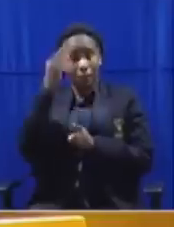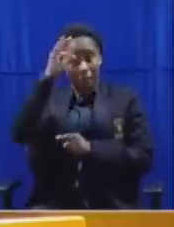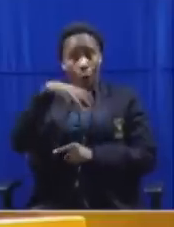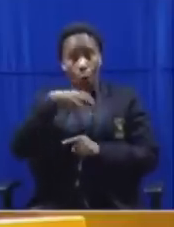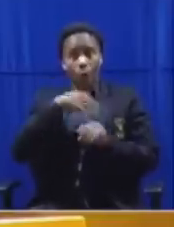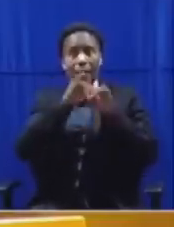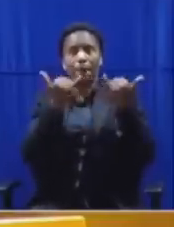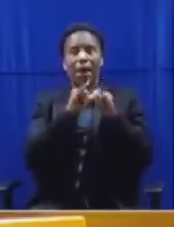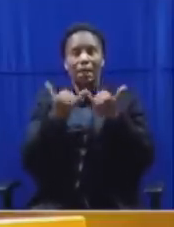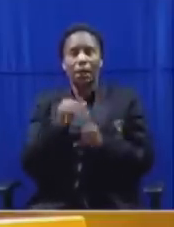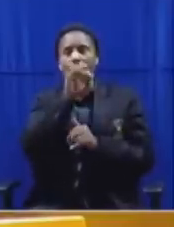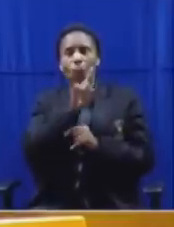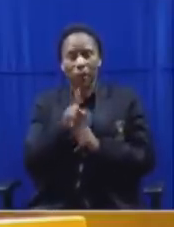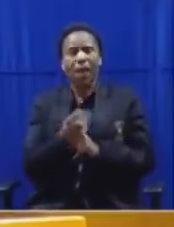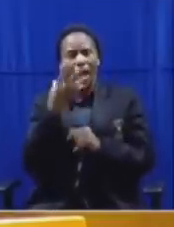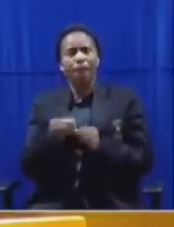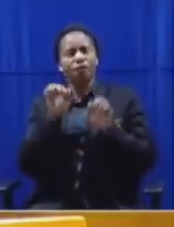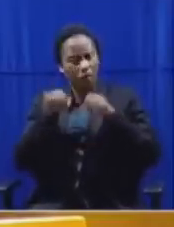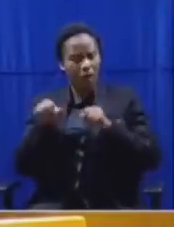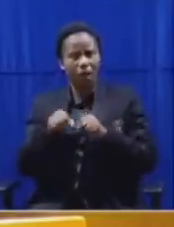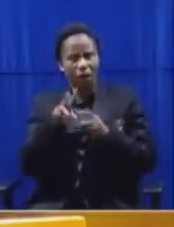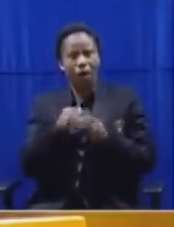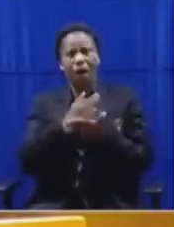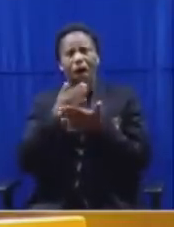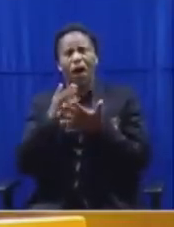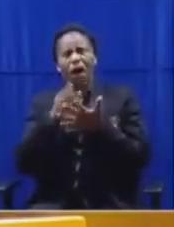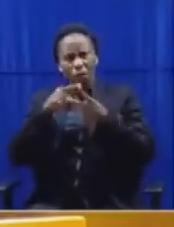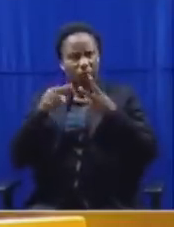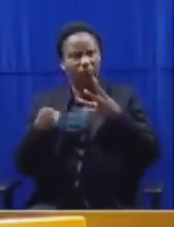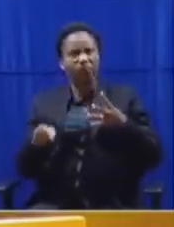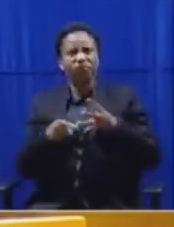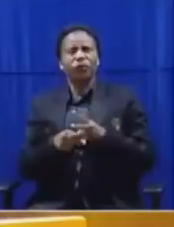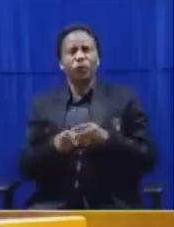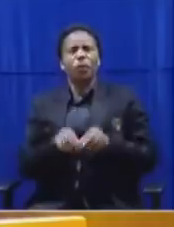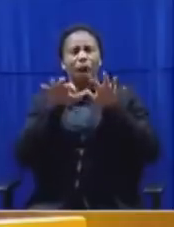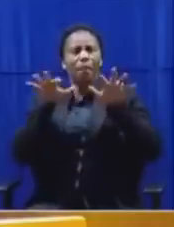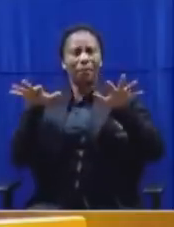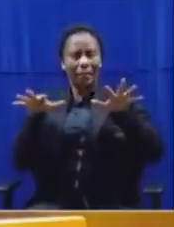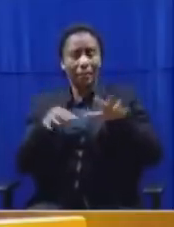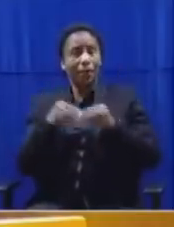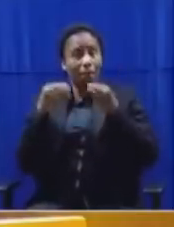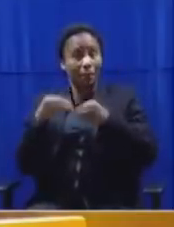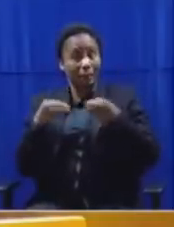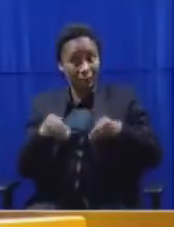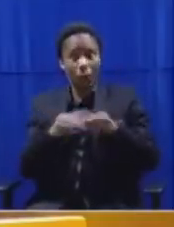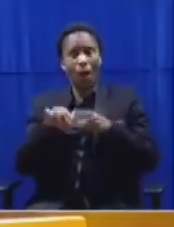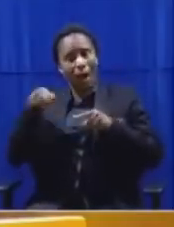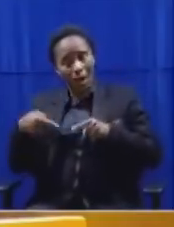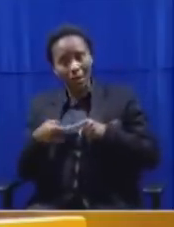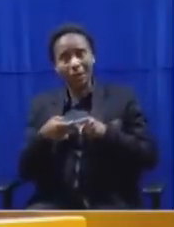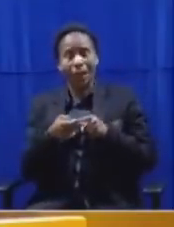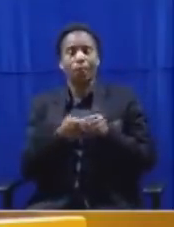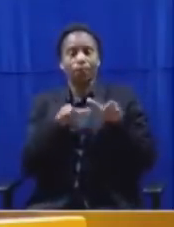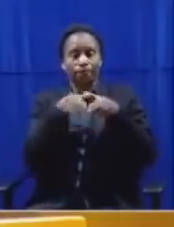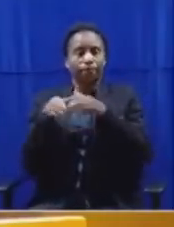you must have, of course, parts of government through the Ministry of Public Enterprises or other entities owning a portion, but